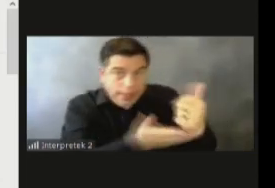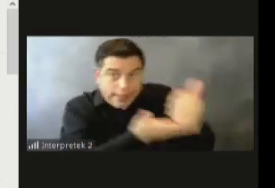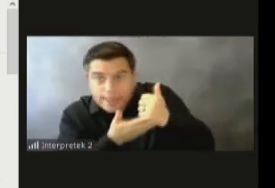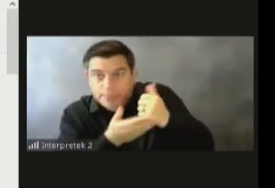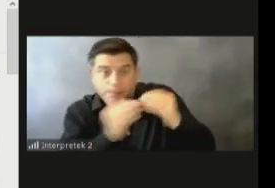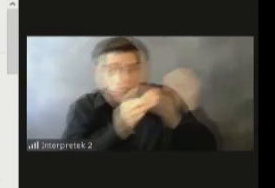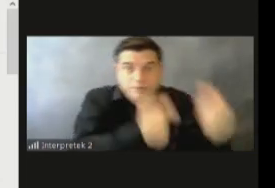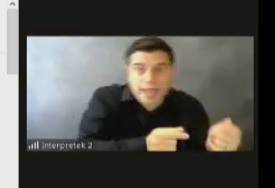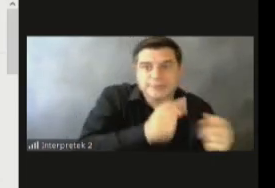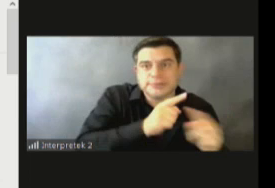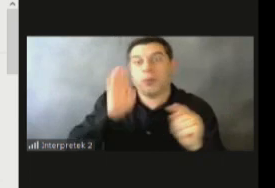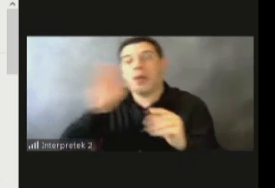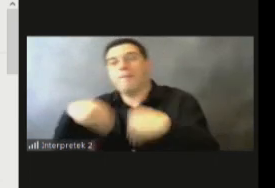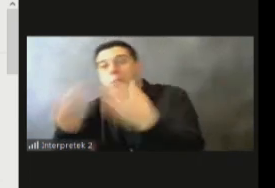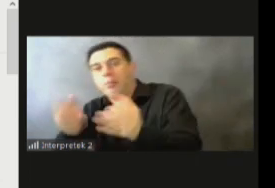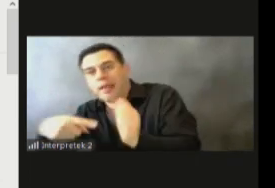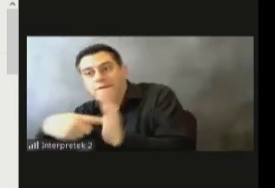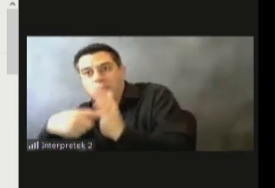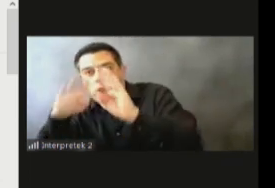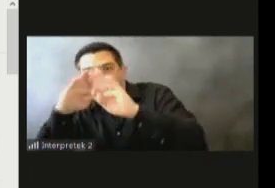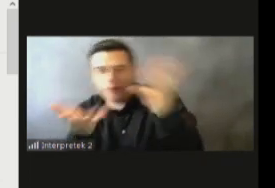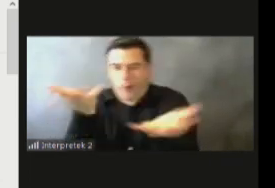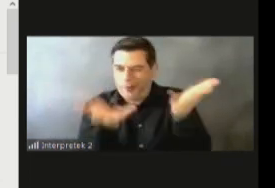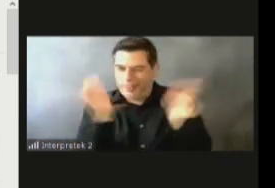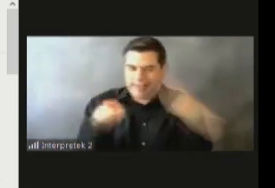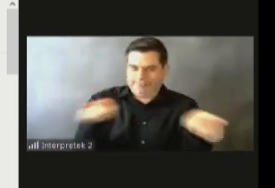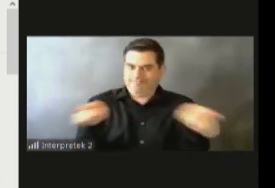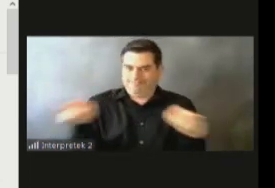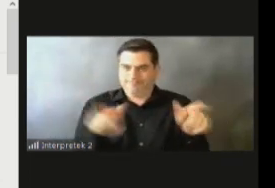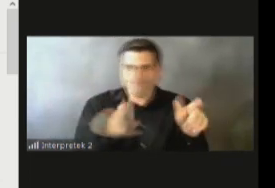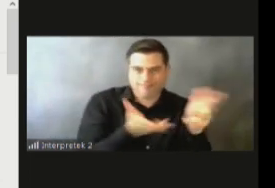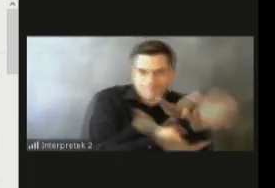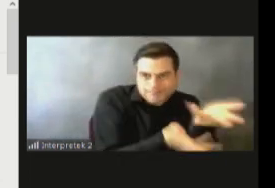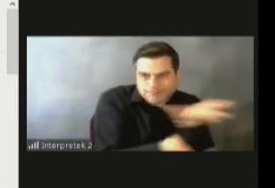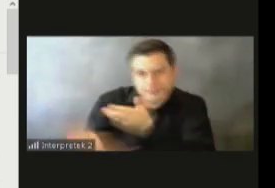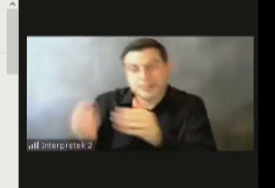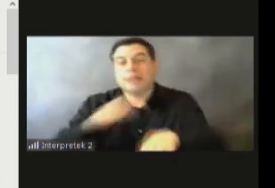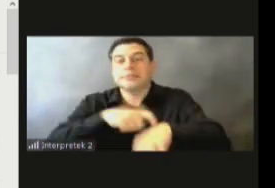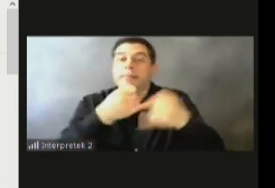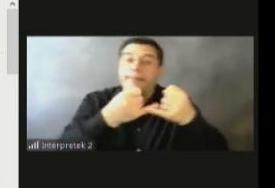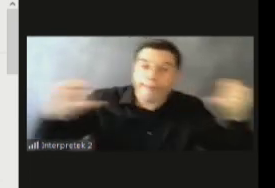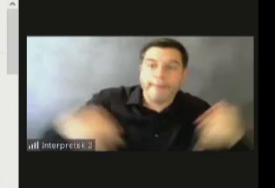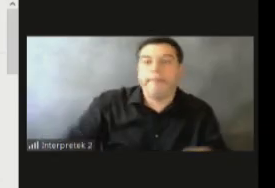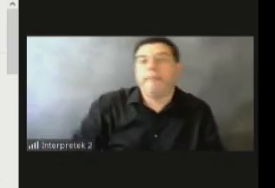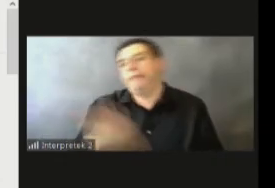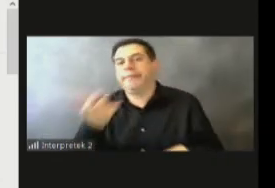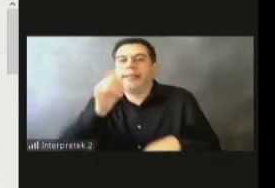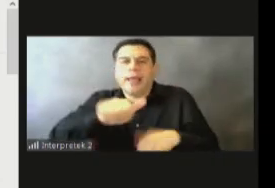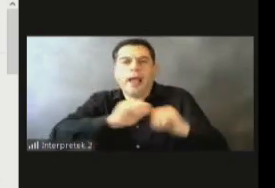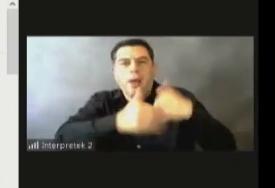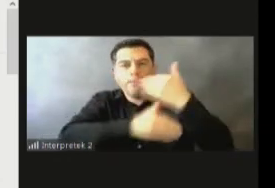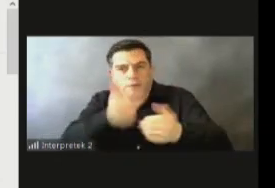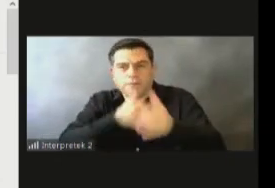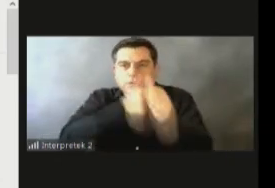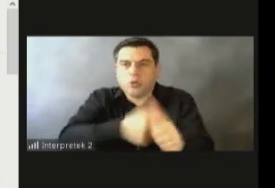Providing certainty and timeline and requirements is in accordance with state law and just makes housing a lot more affordable. Making sure that